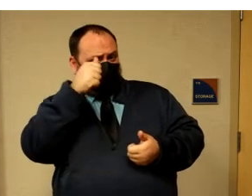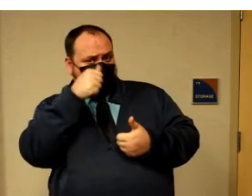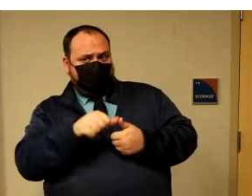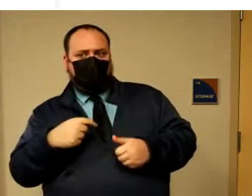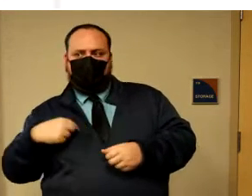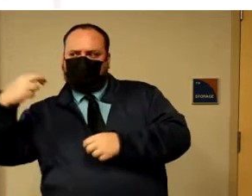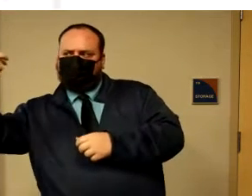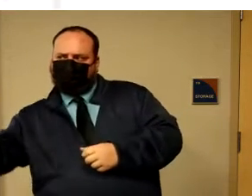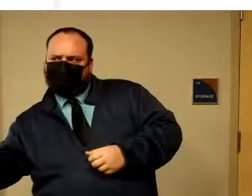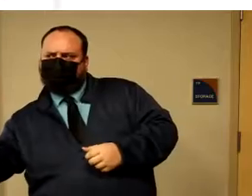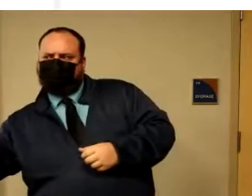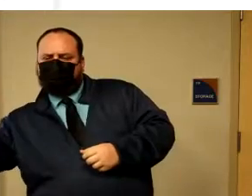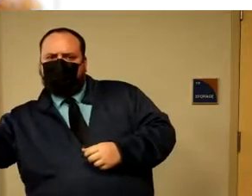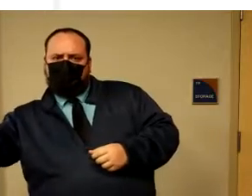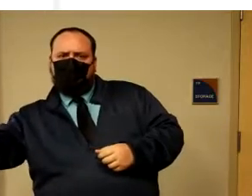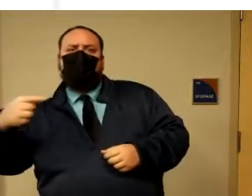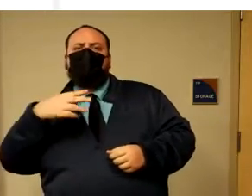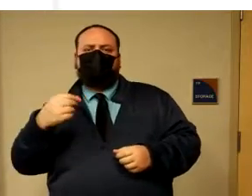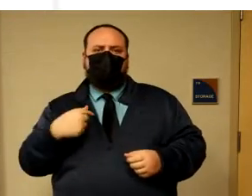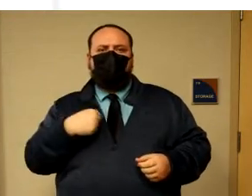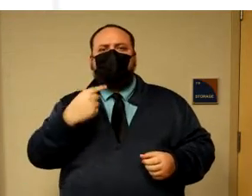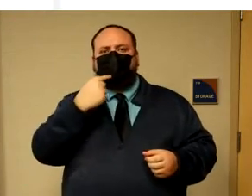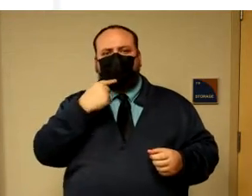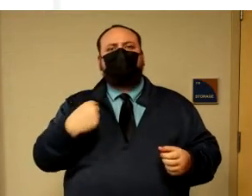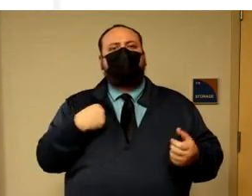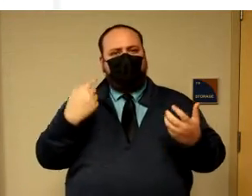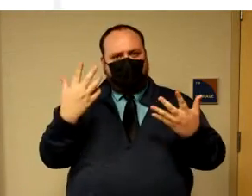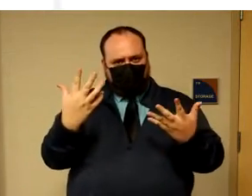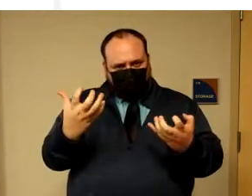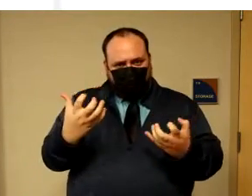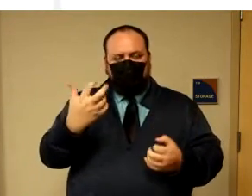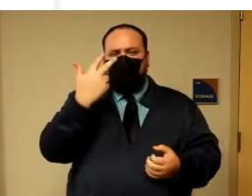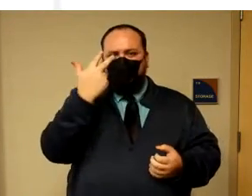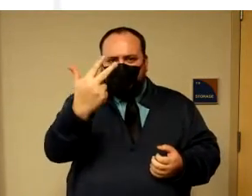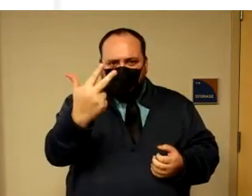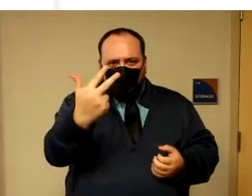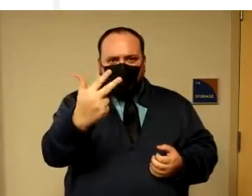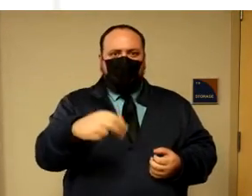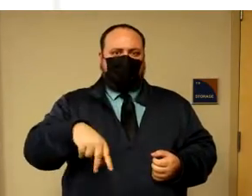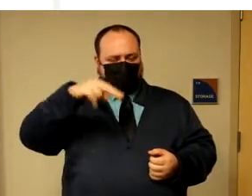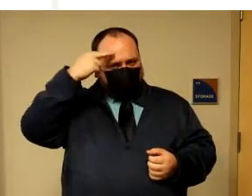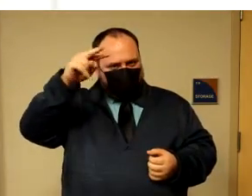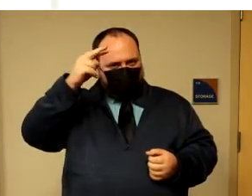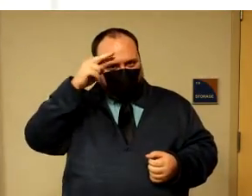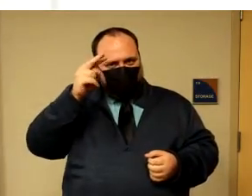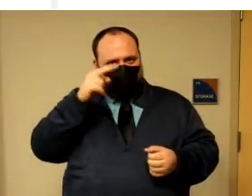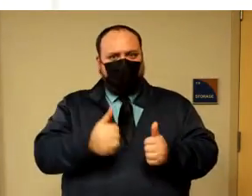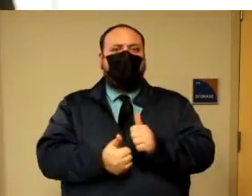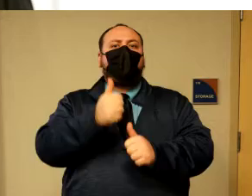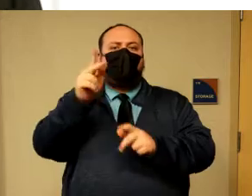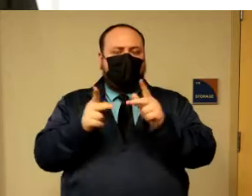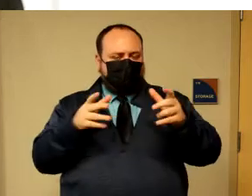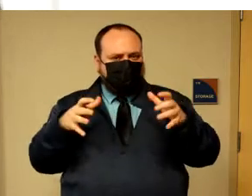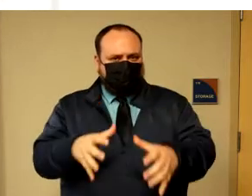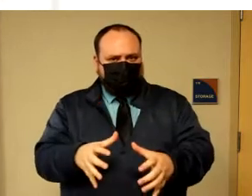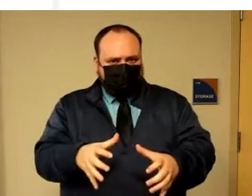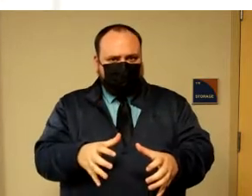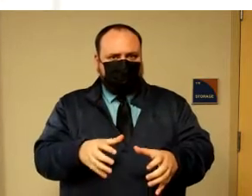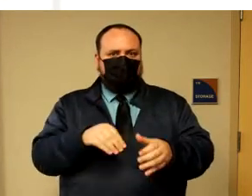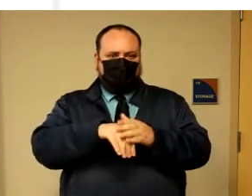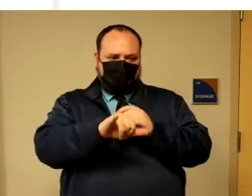said that I wanted roughly 3 Latino majority districts, right? And I went on and so forth, 2 VRAs, and